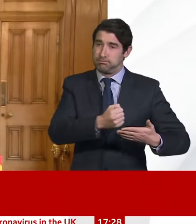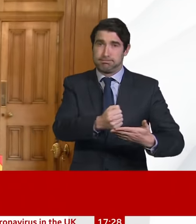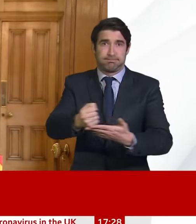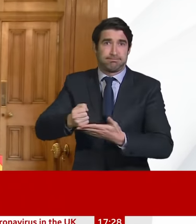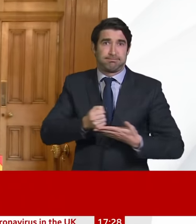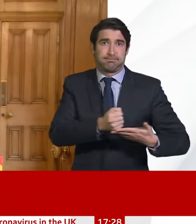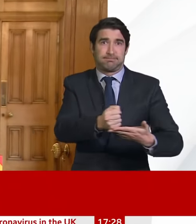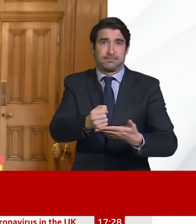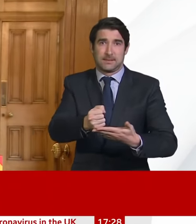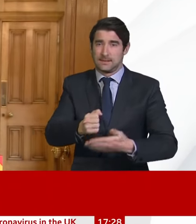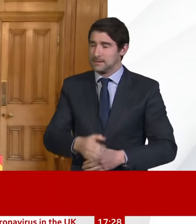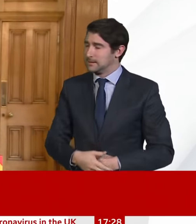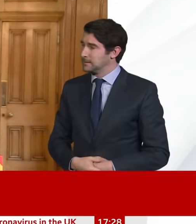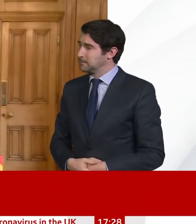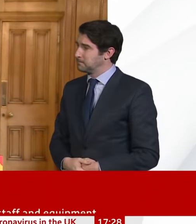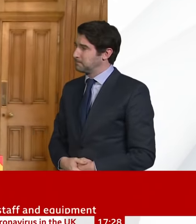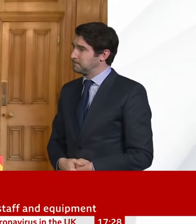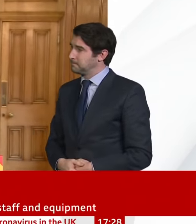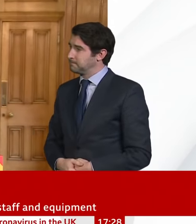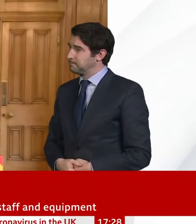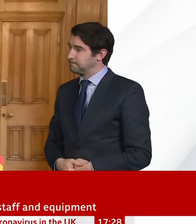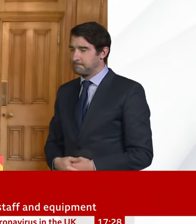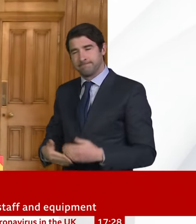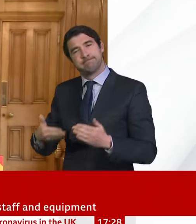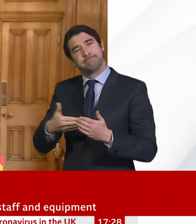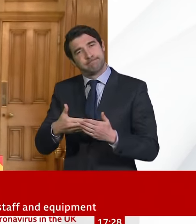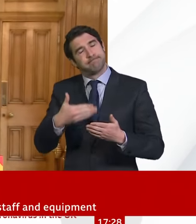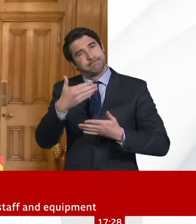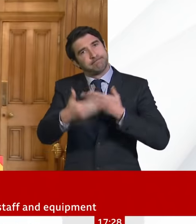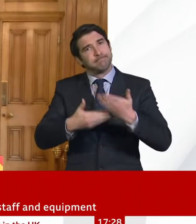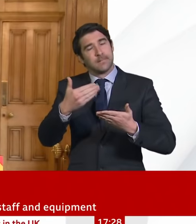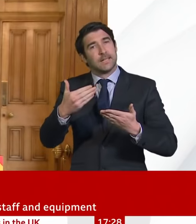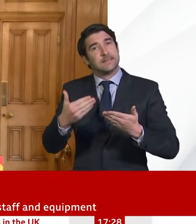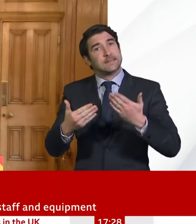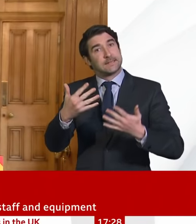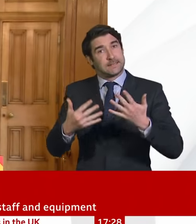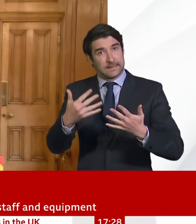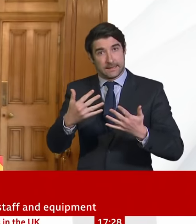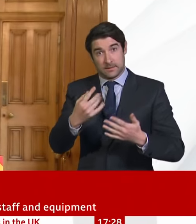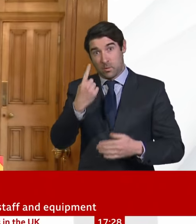monitoring and testing programme, that according to the latest figures,